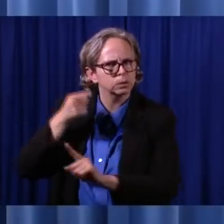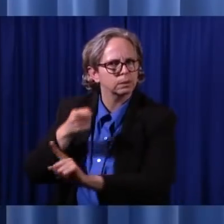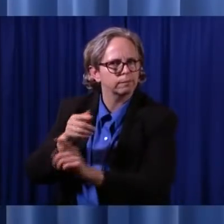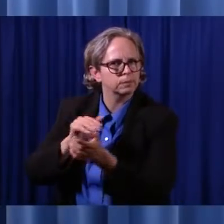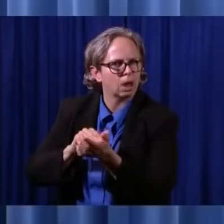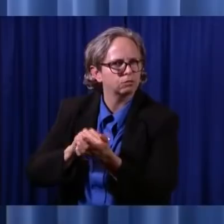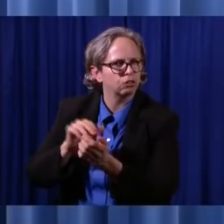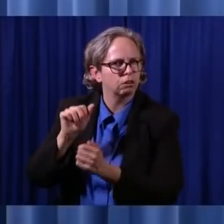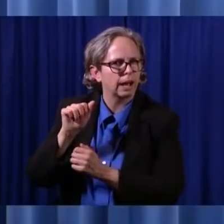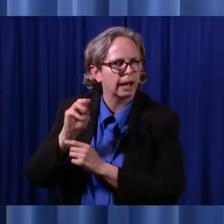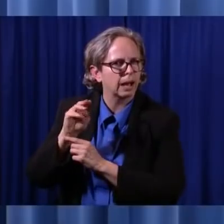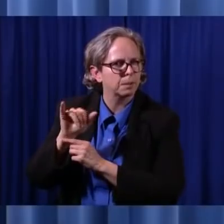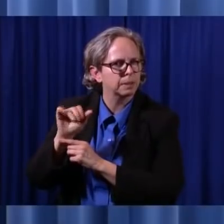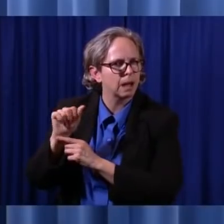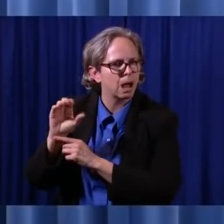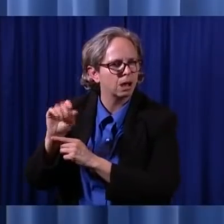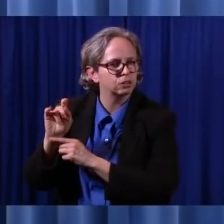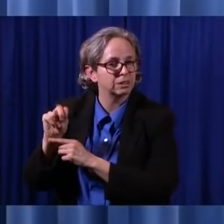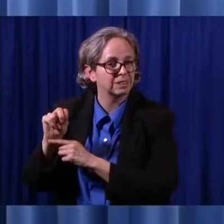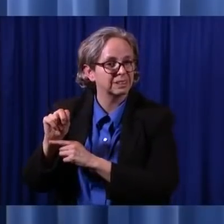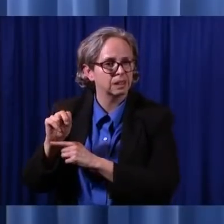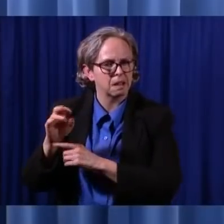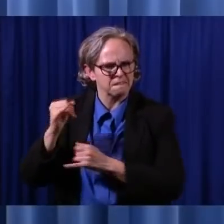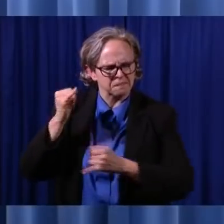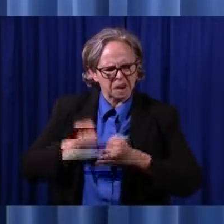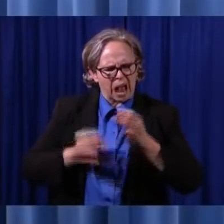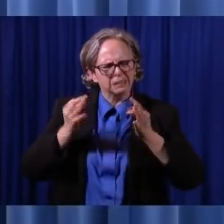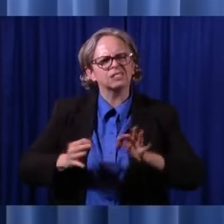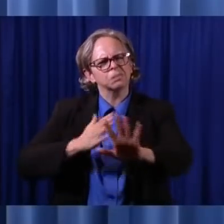mine, her counsel has been superb.